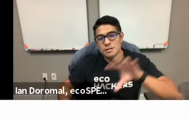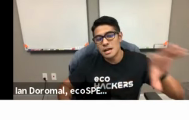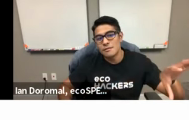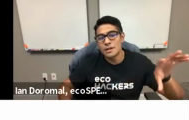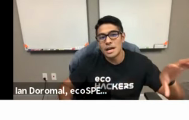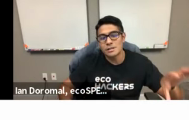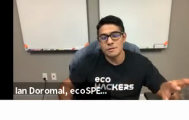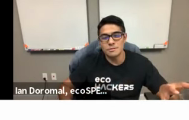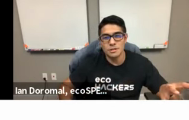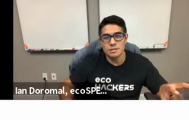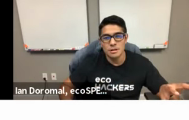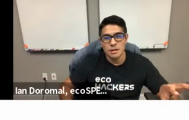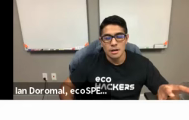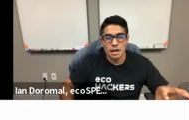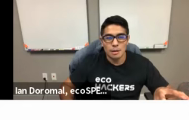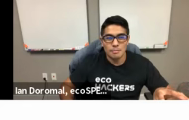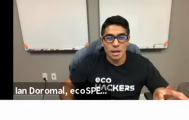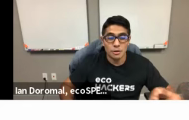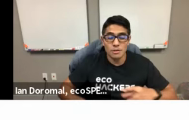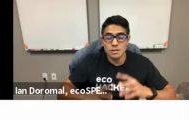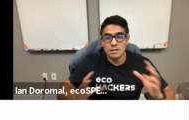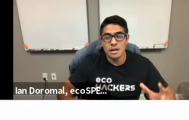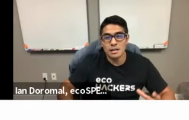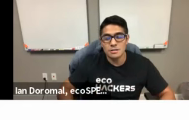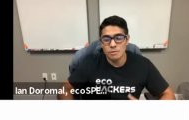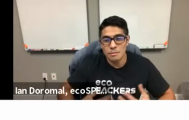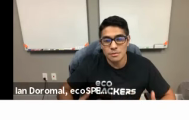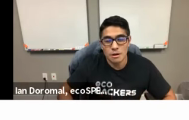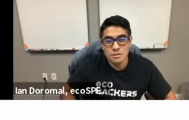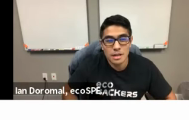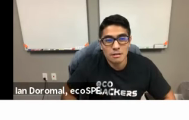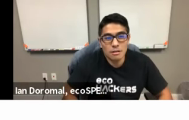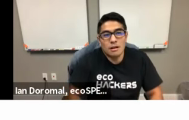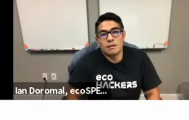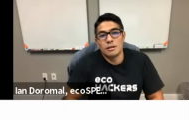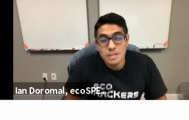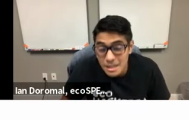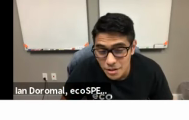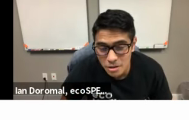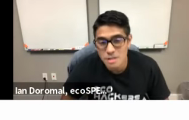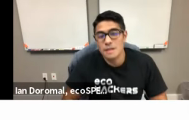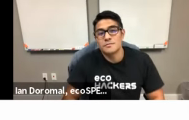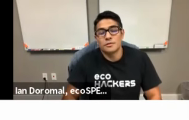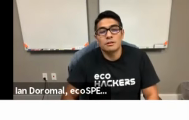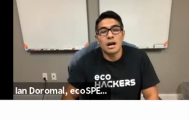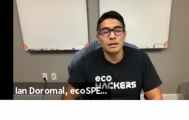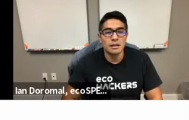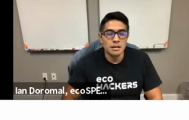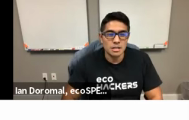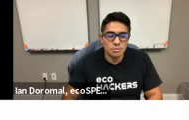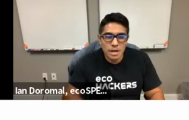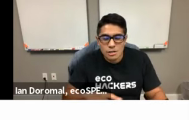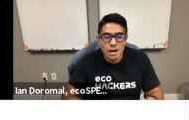we're able to save all that natural resources and do this on site. So we're able to also get significant cost savings for the